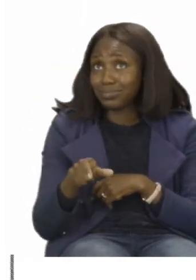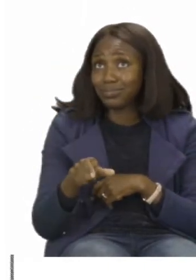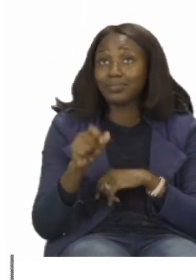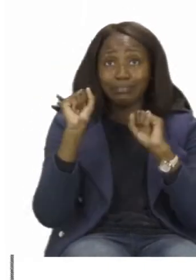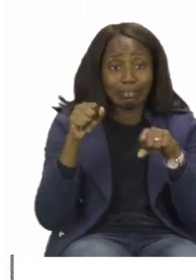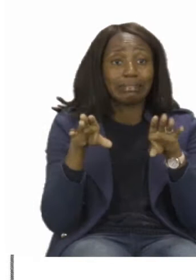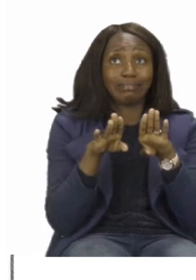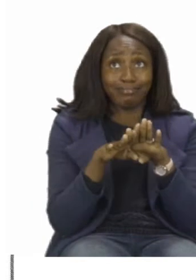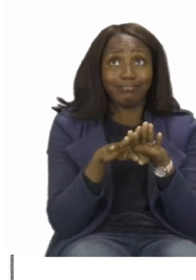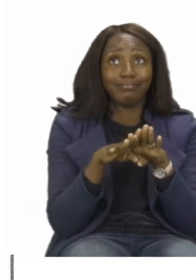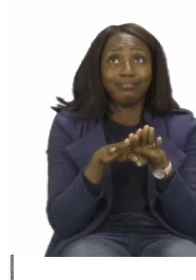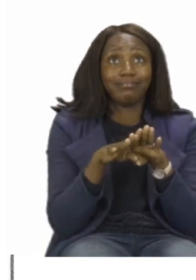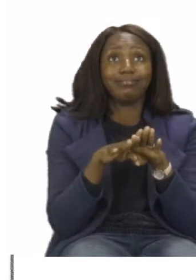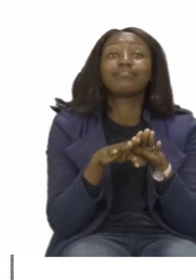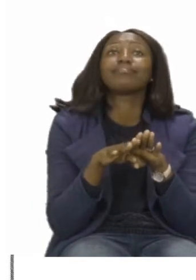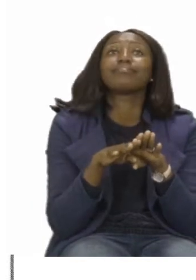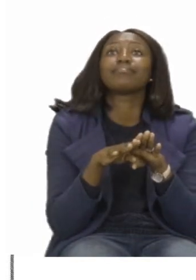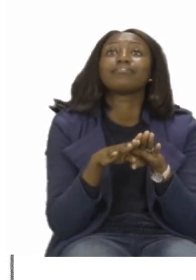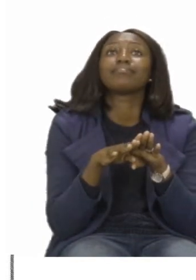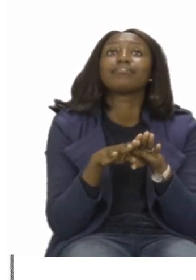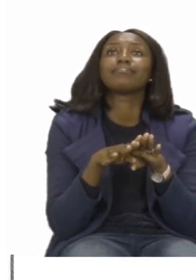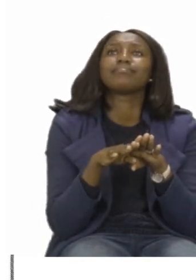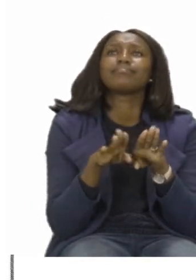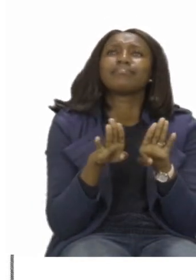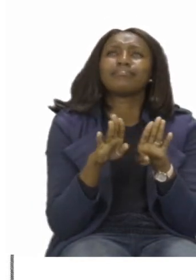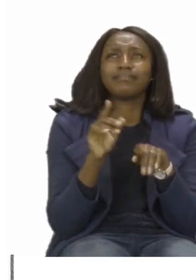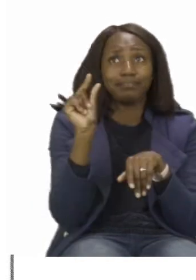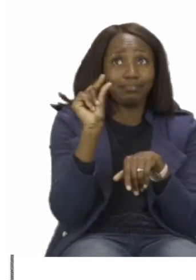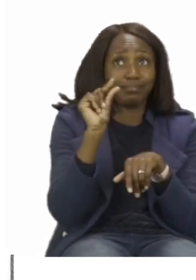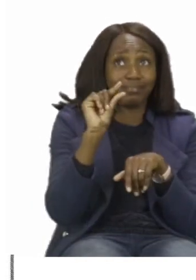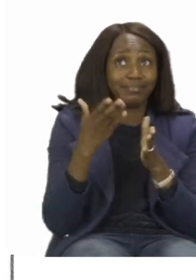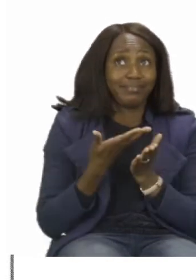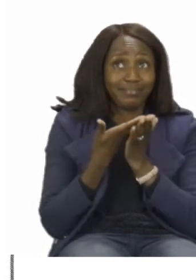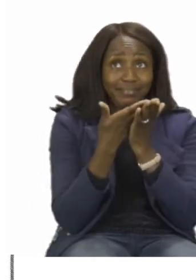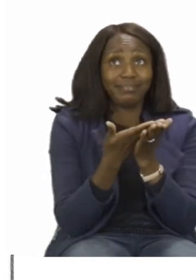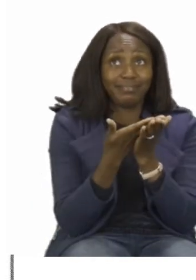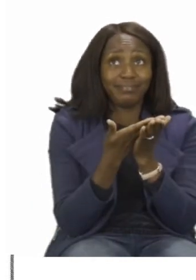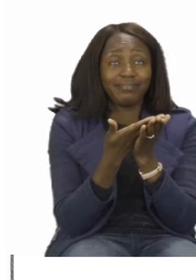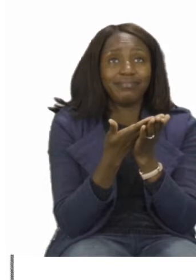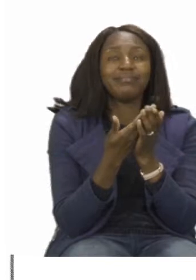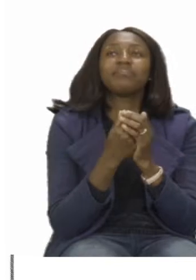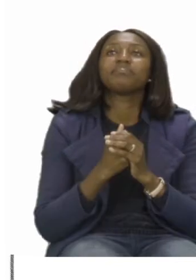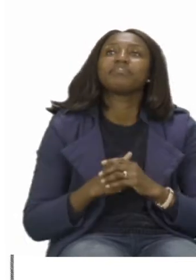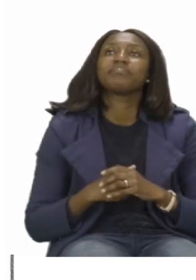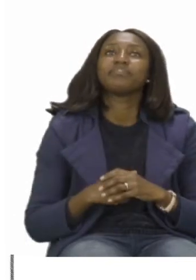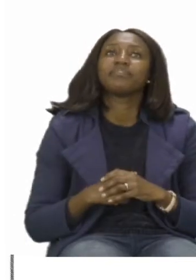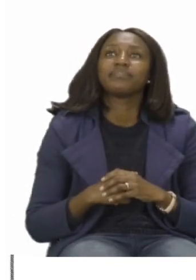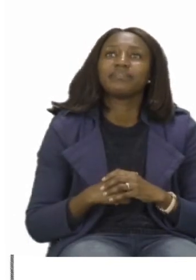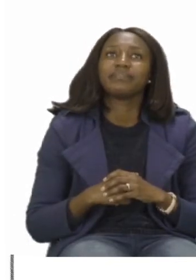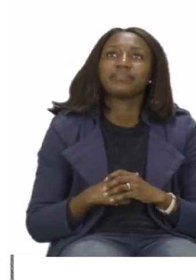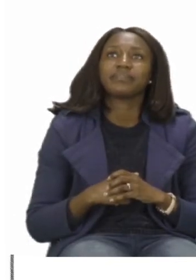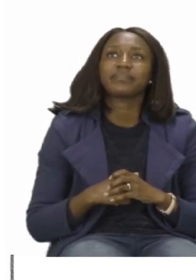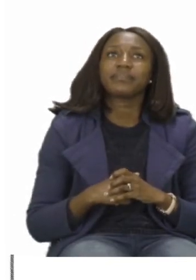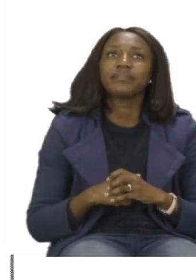complete. So I have done a few examples for you on the board. So let's quickly have a